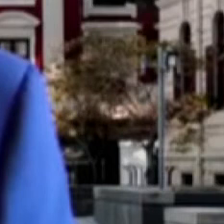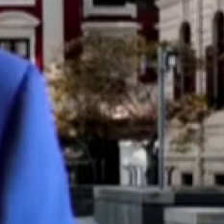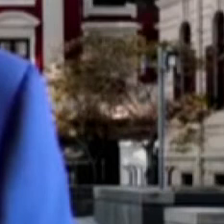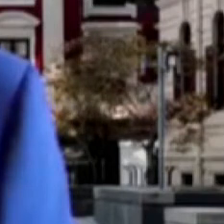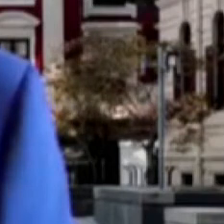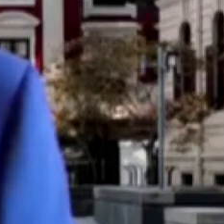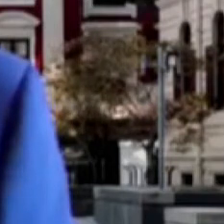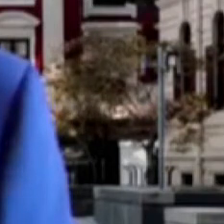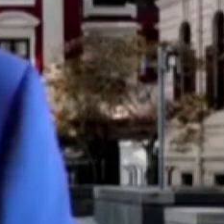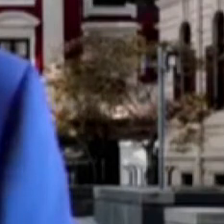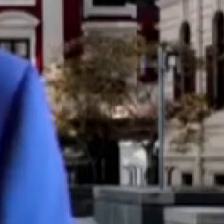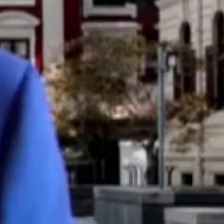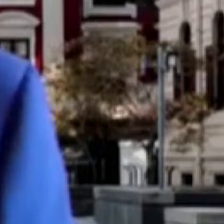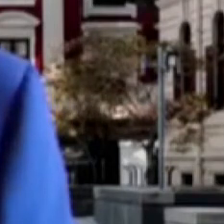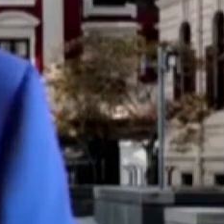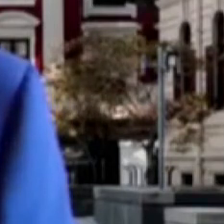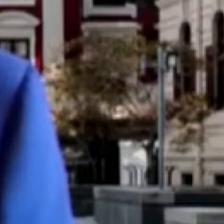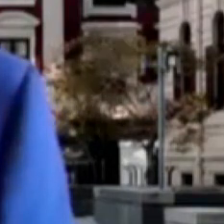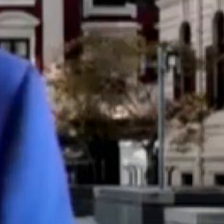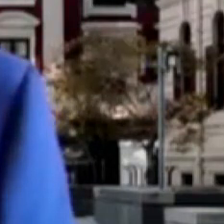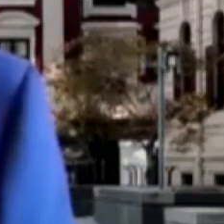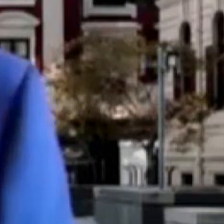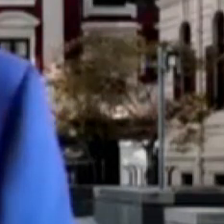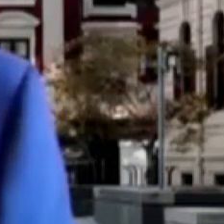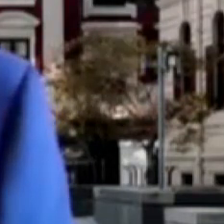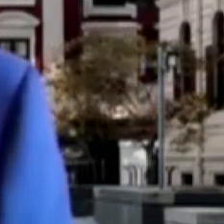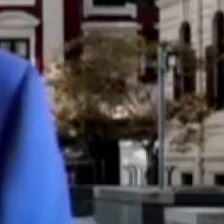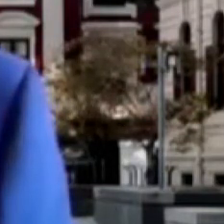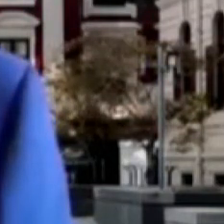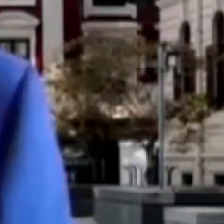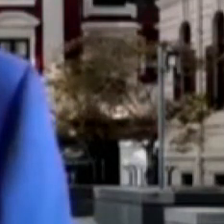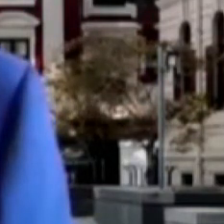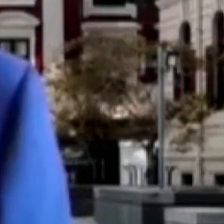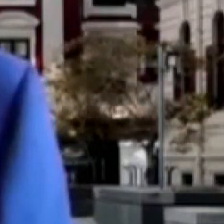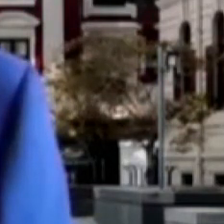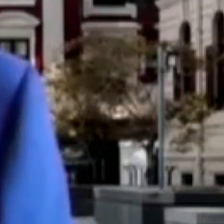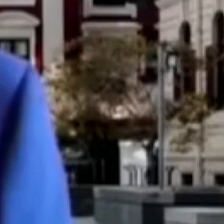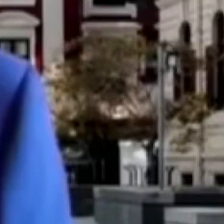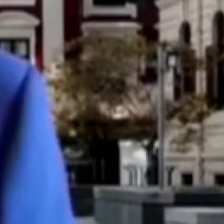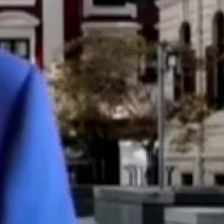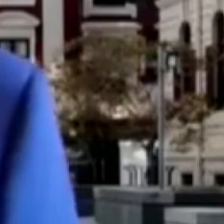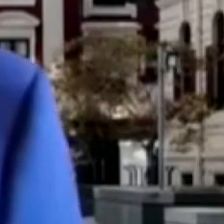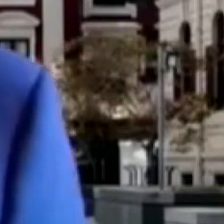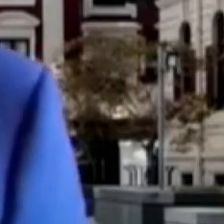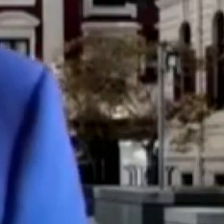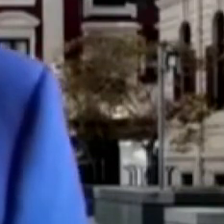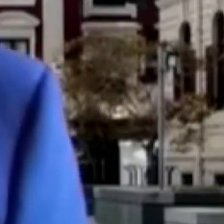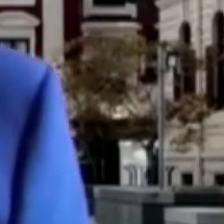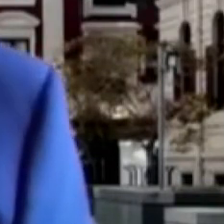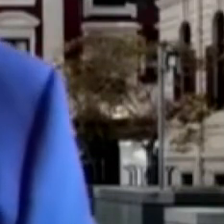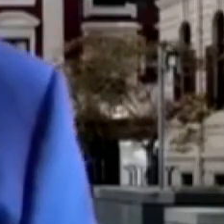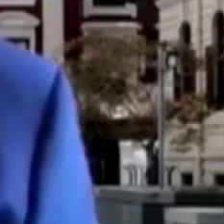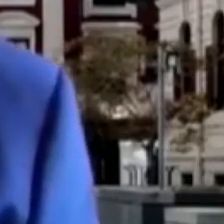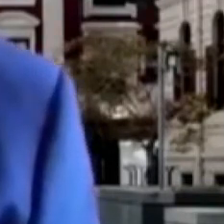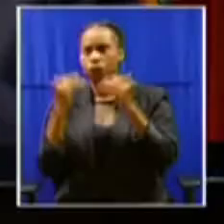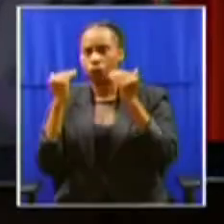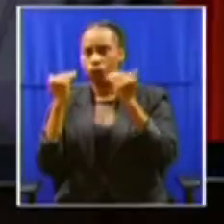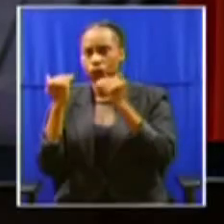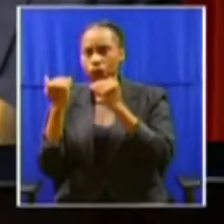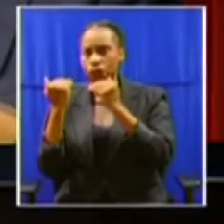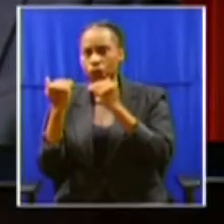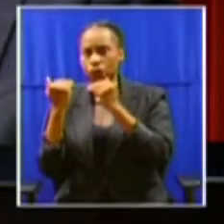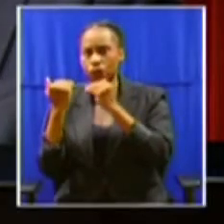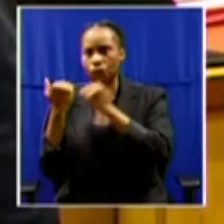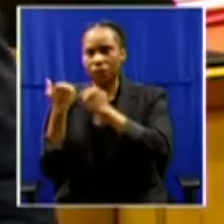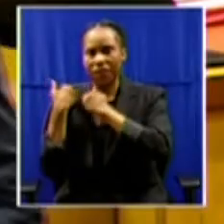Gauteng lobbying against the national prosecutor, and the crippling status of the public protector? Thank you, House Chair. The Honourable